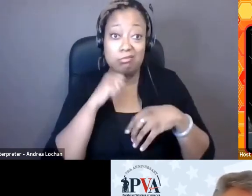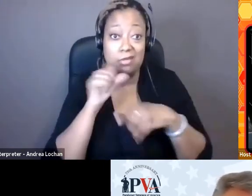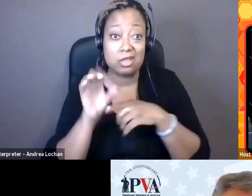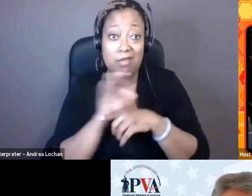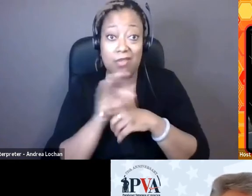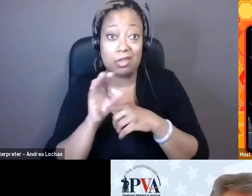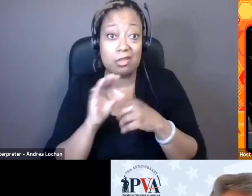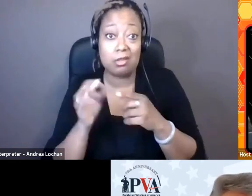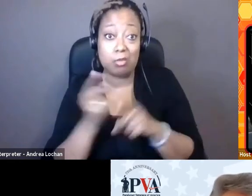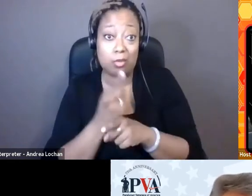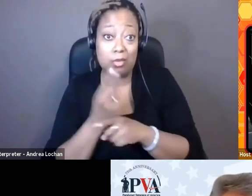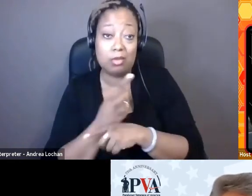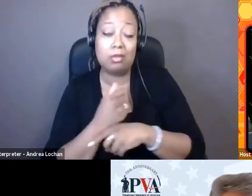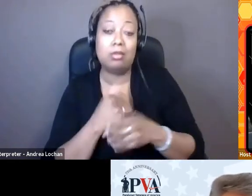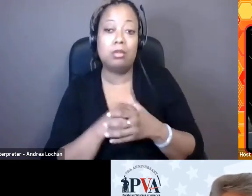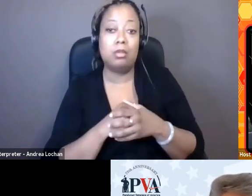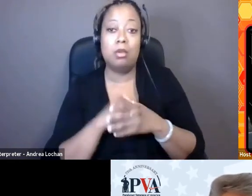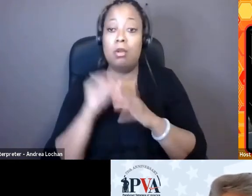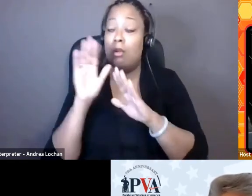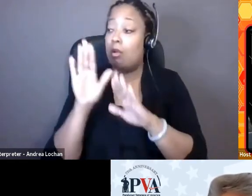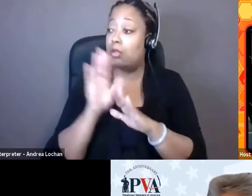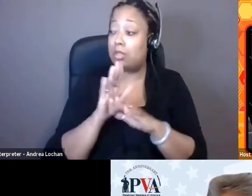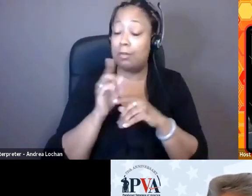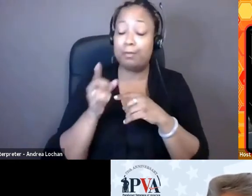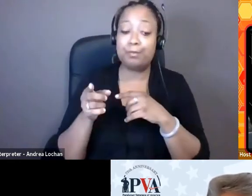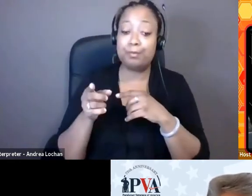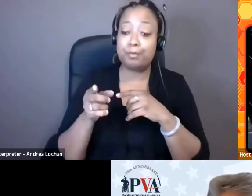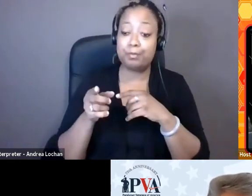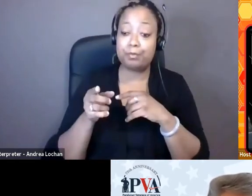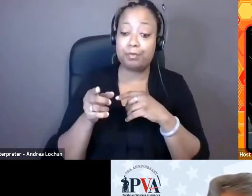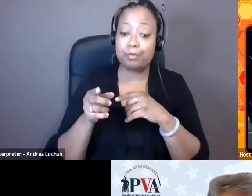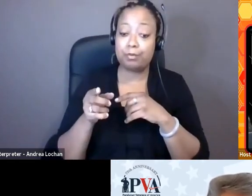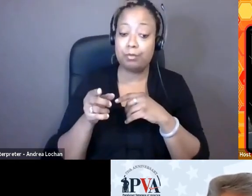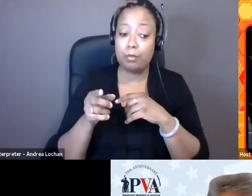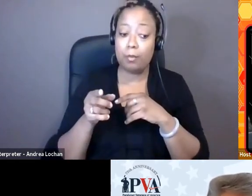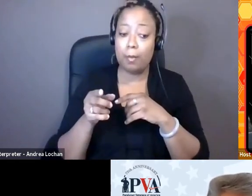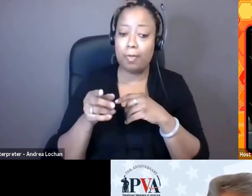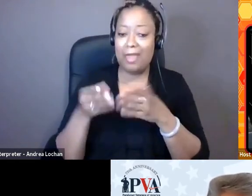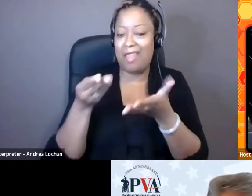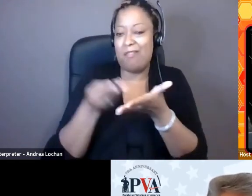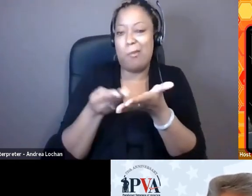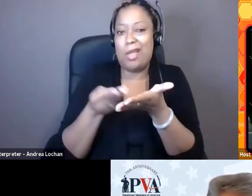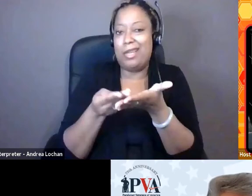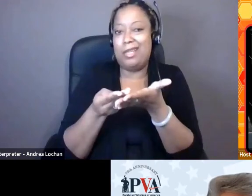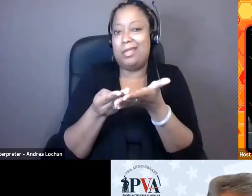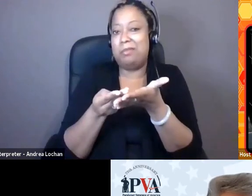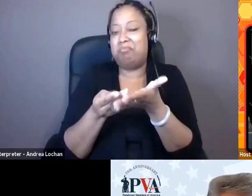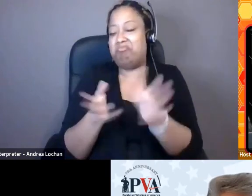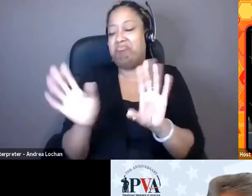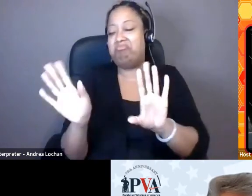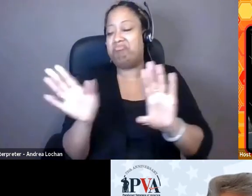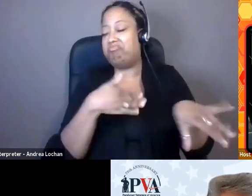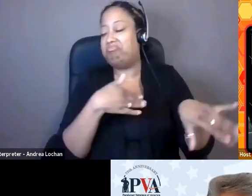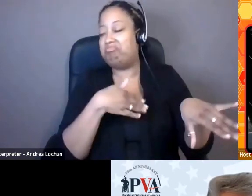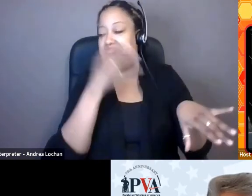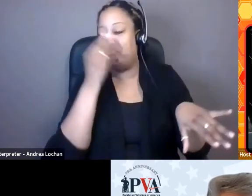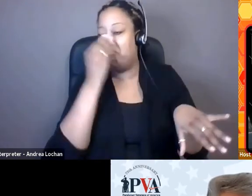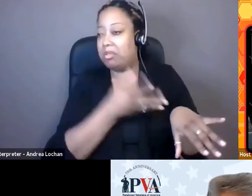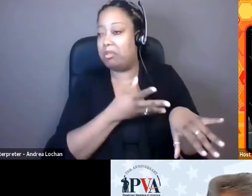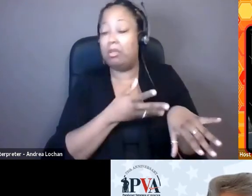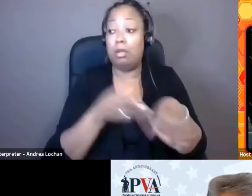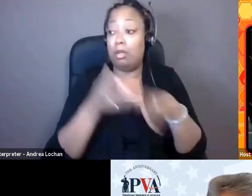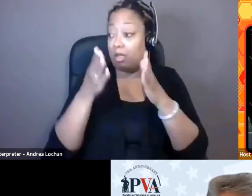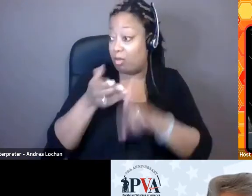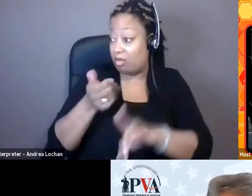properly. Awesome. And Mark, if money was no object, could a person get